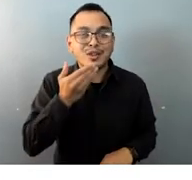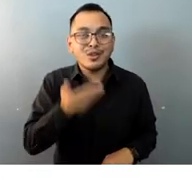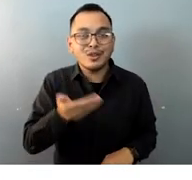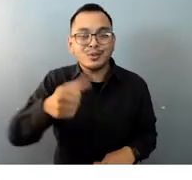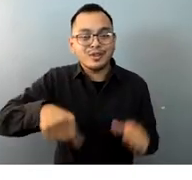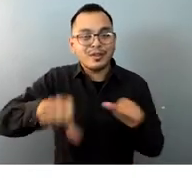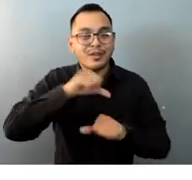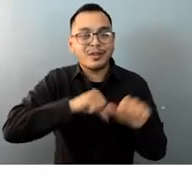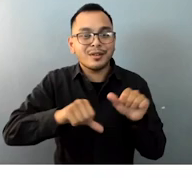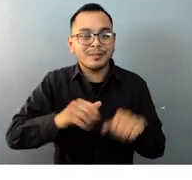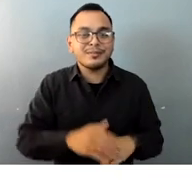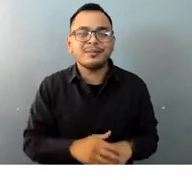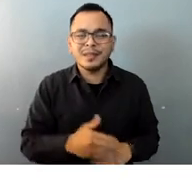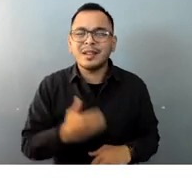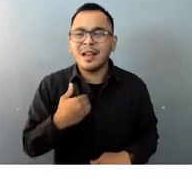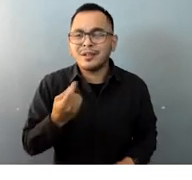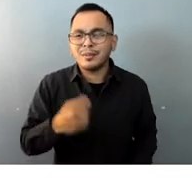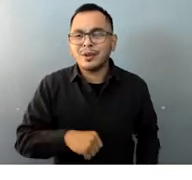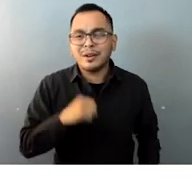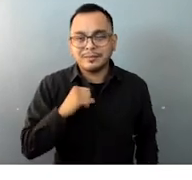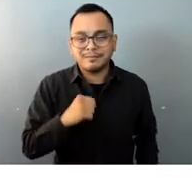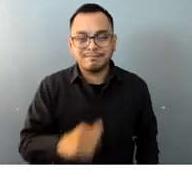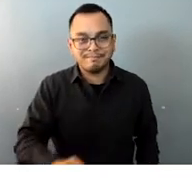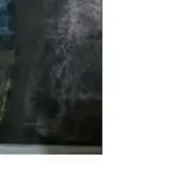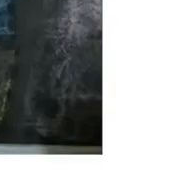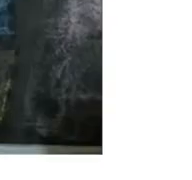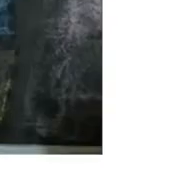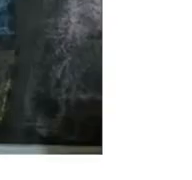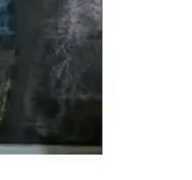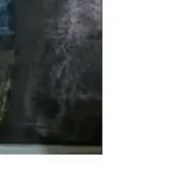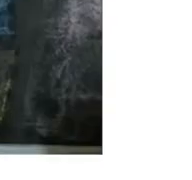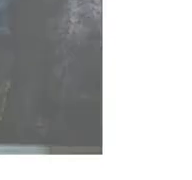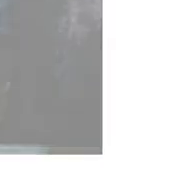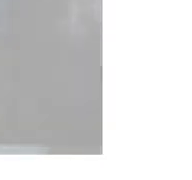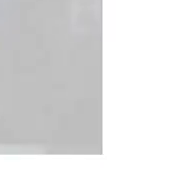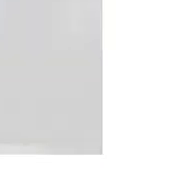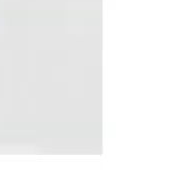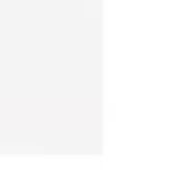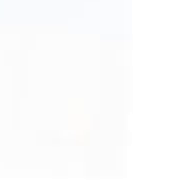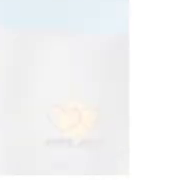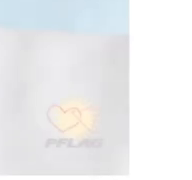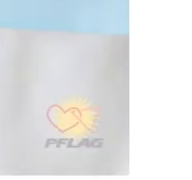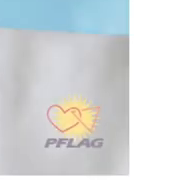as safe as you can. Be good to one another and have a little pride.